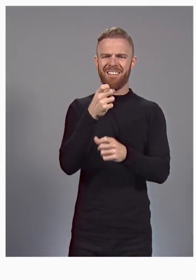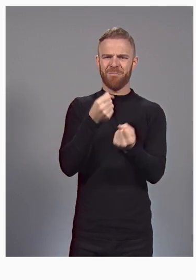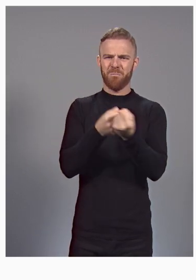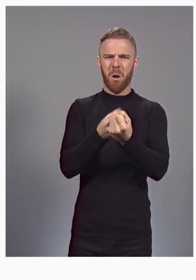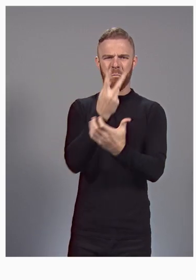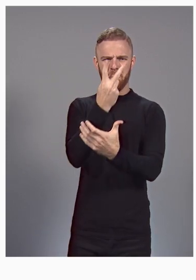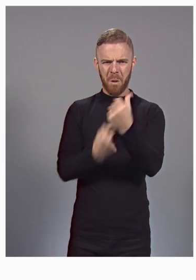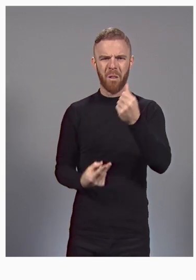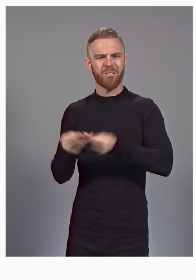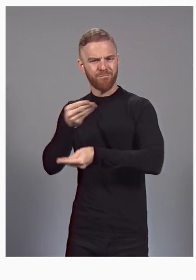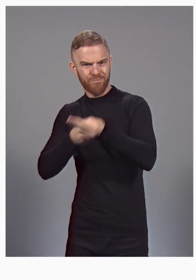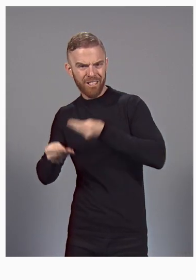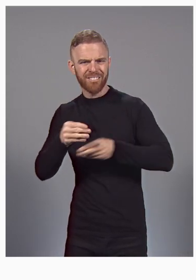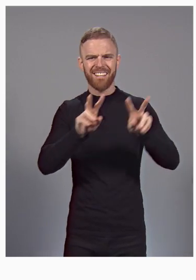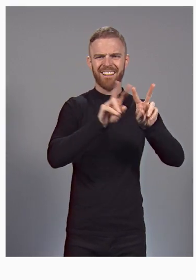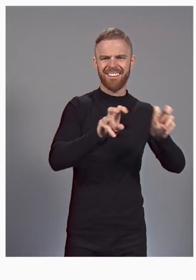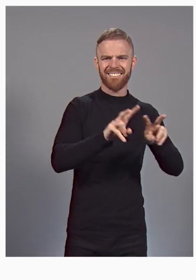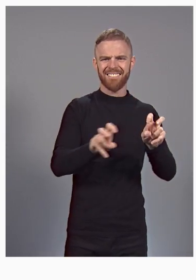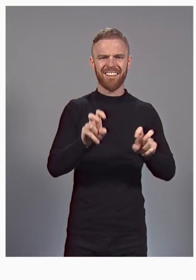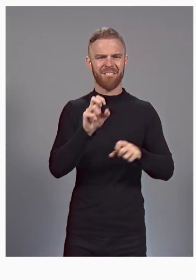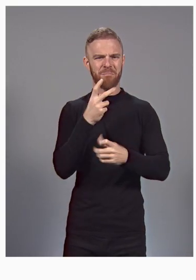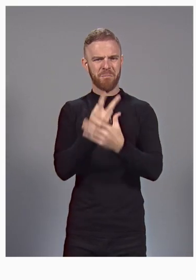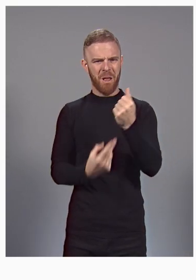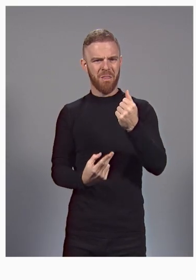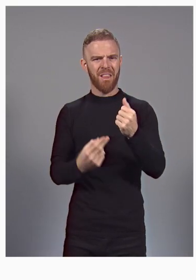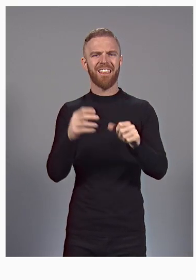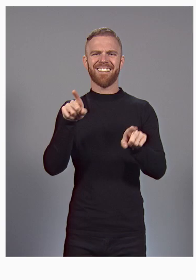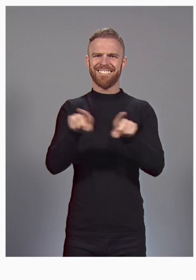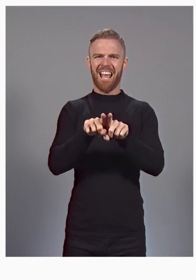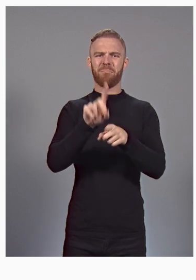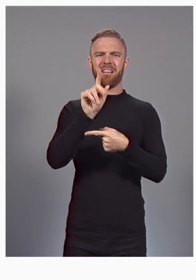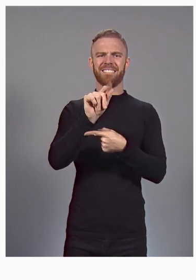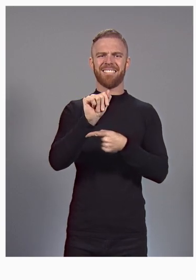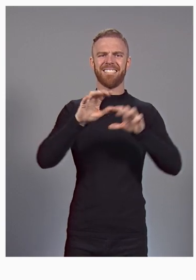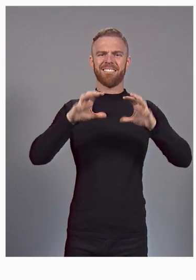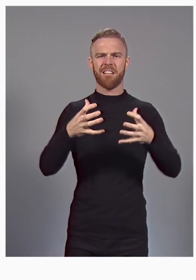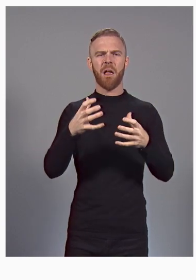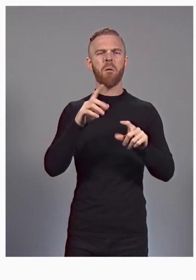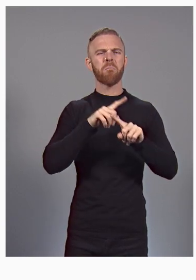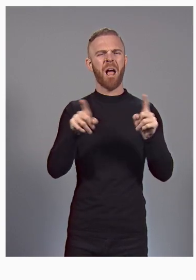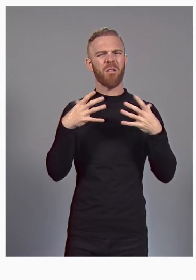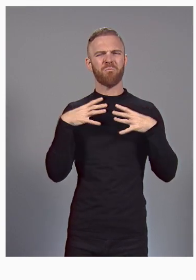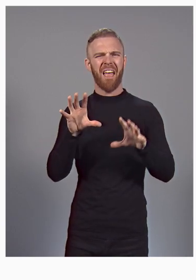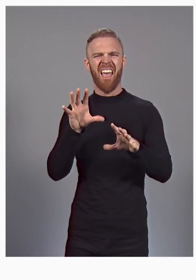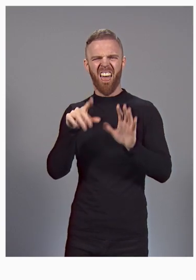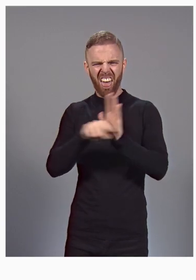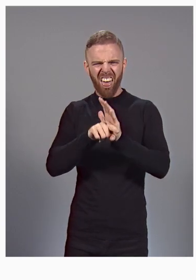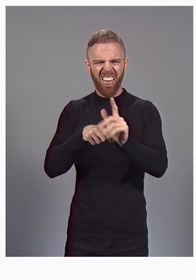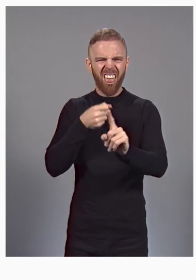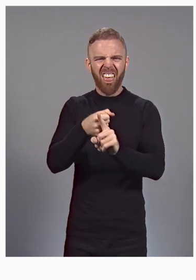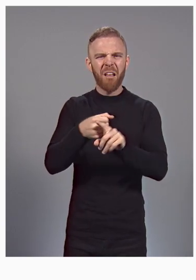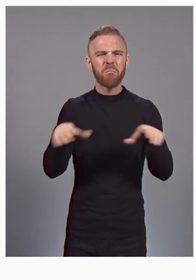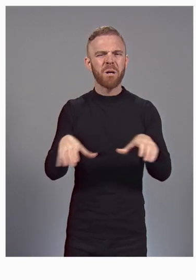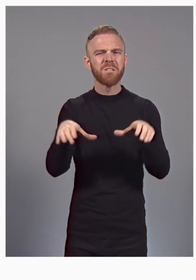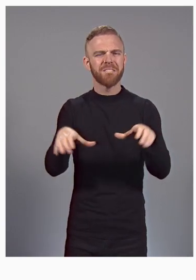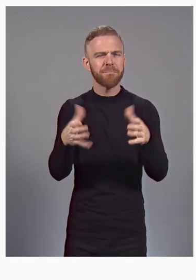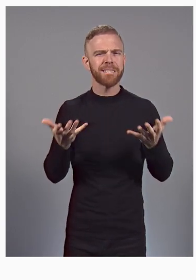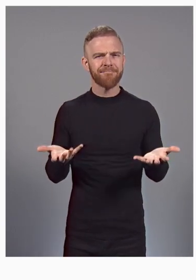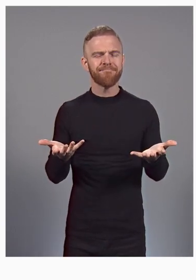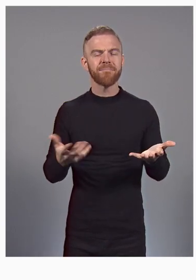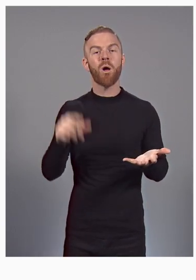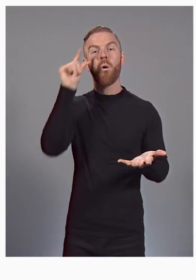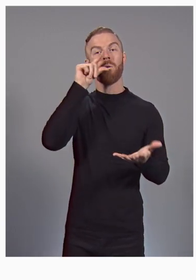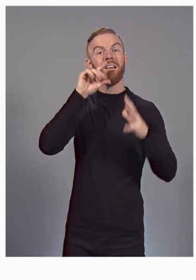and analytical workloads on the same data set, and without negatively impacting performance. At Google Cloud, we're